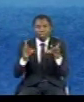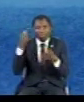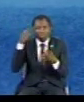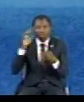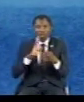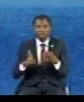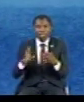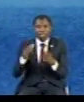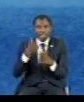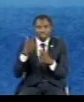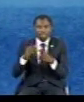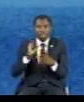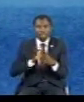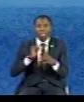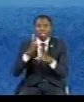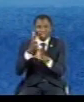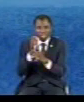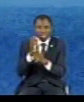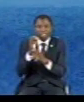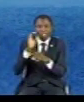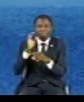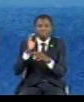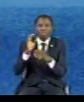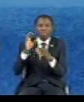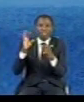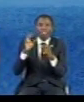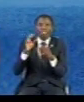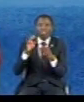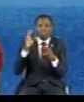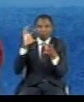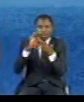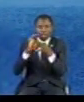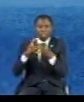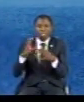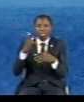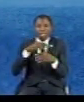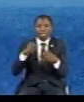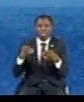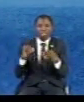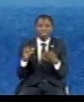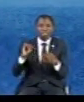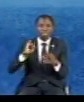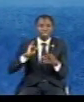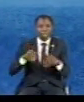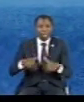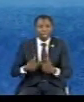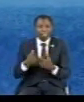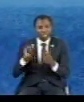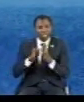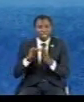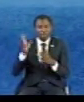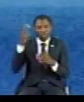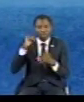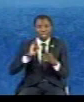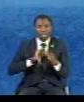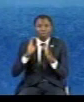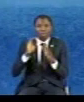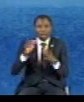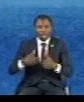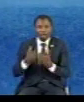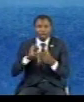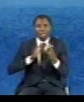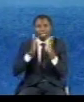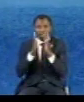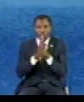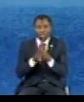cold sensation through my system. And that was how the Lord healed me from 18